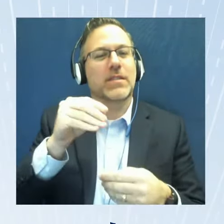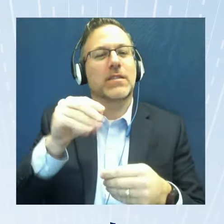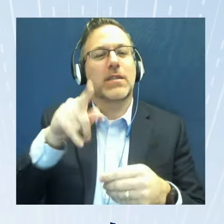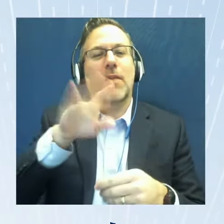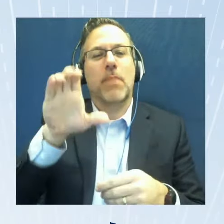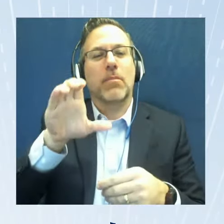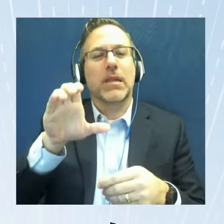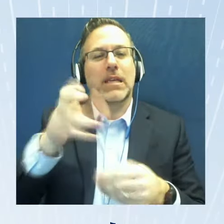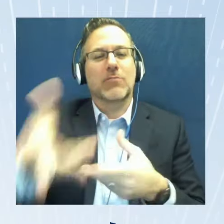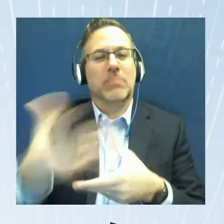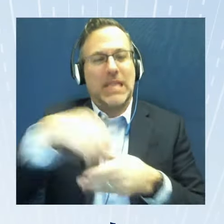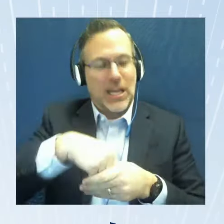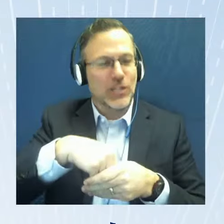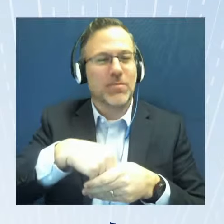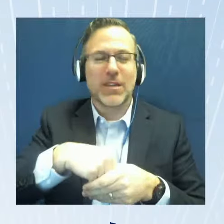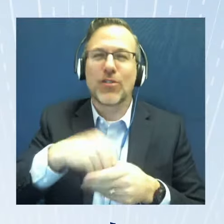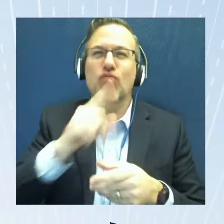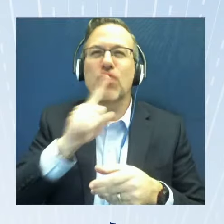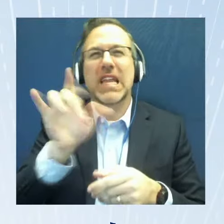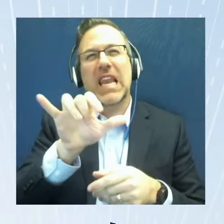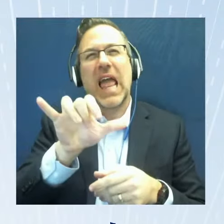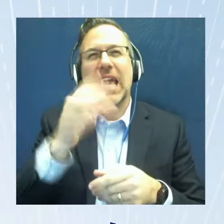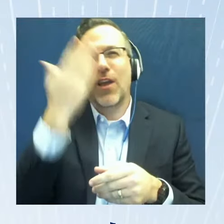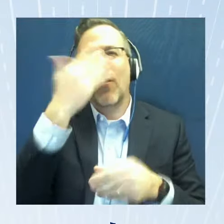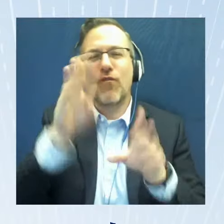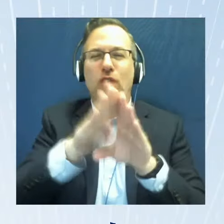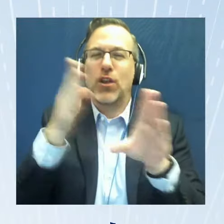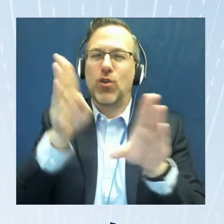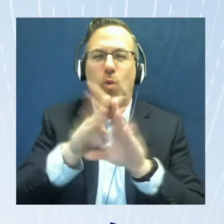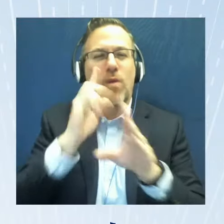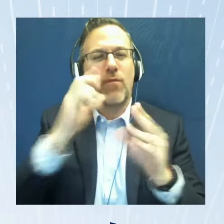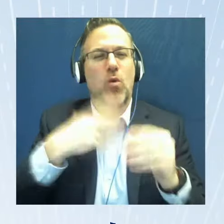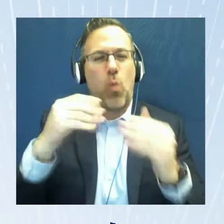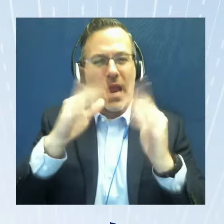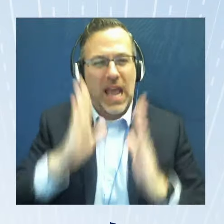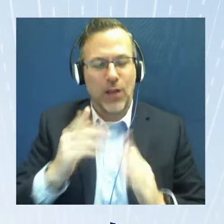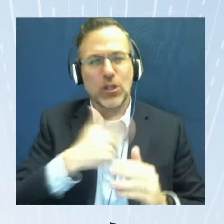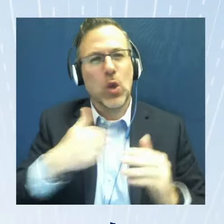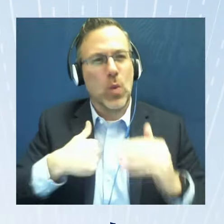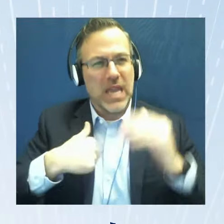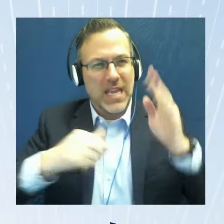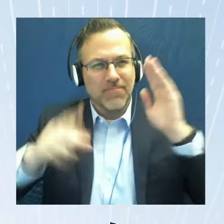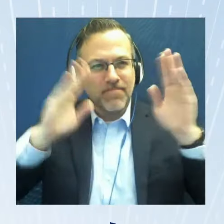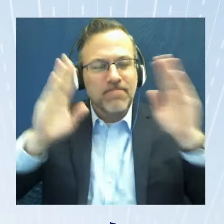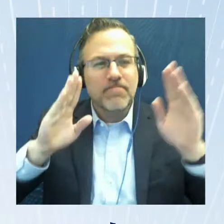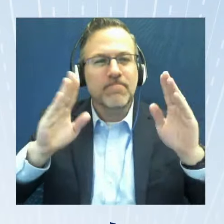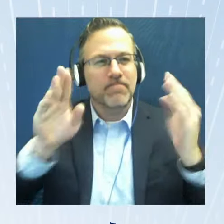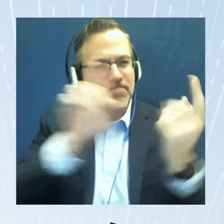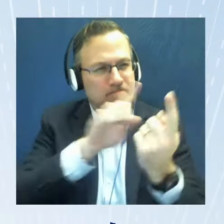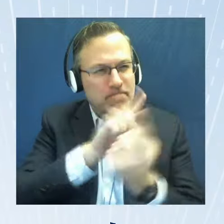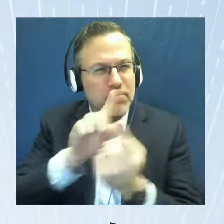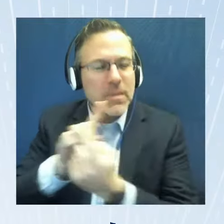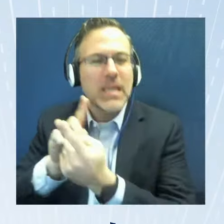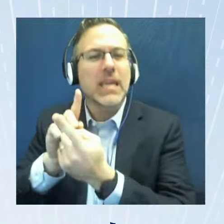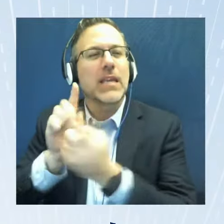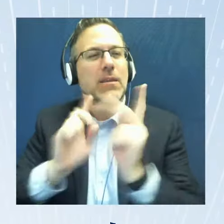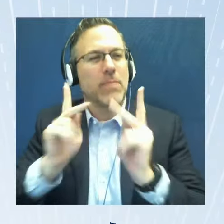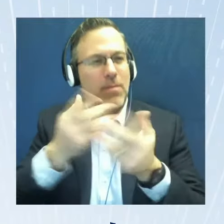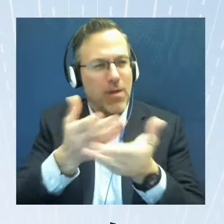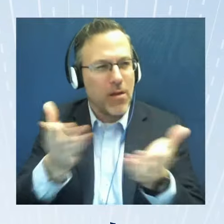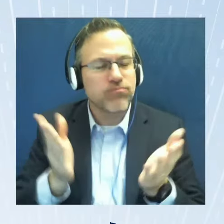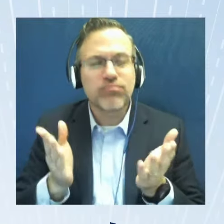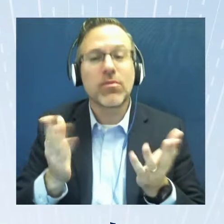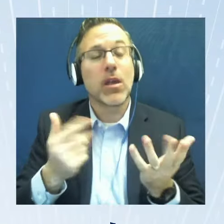House, the place where we greet civil society and serve as a place where not only do we share the